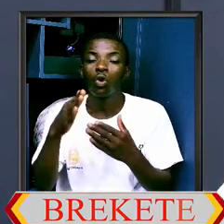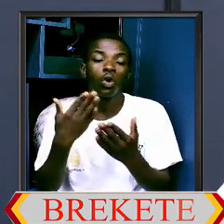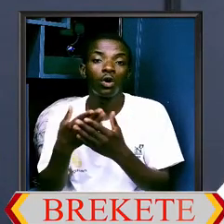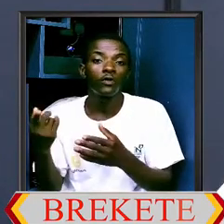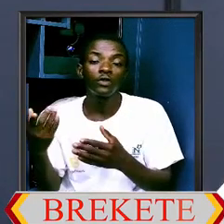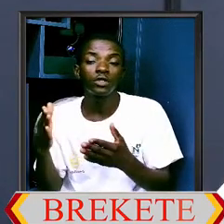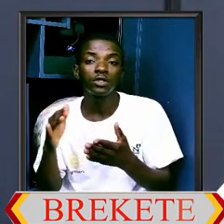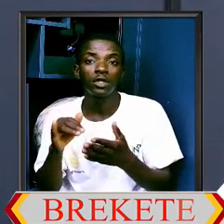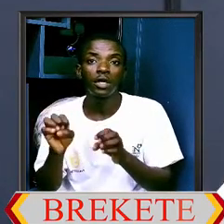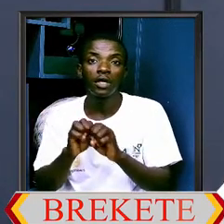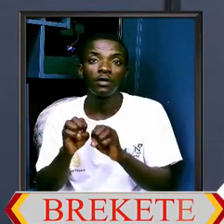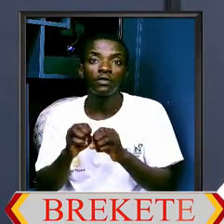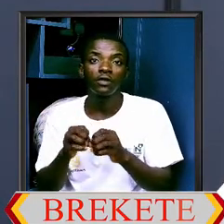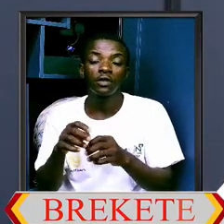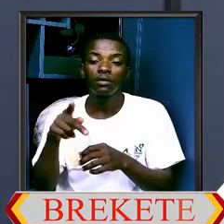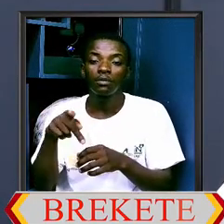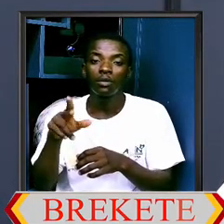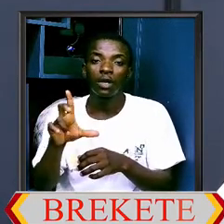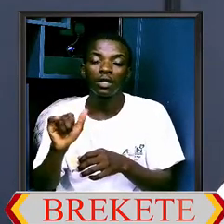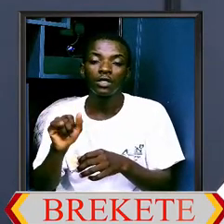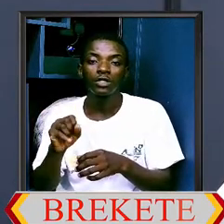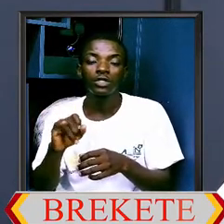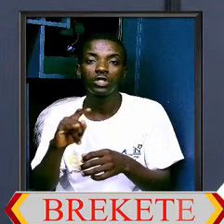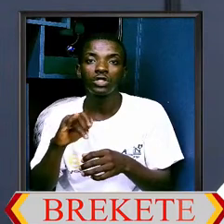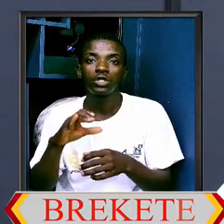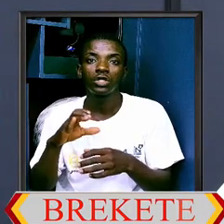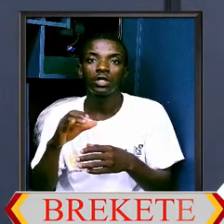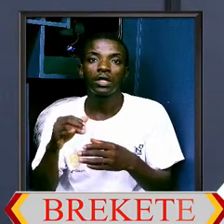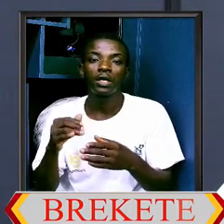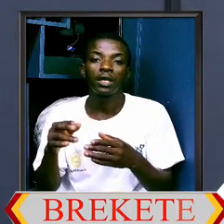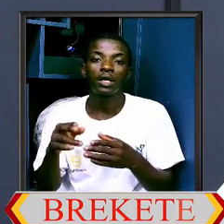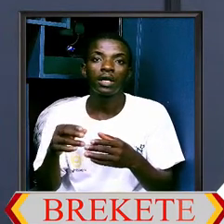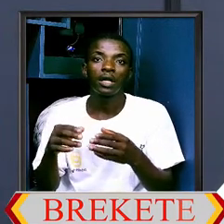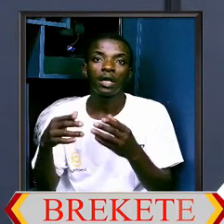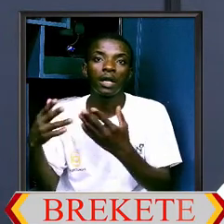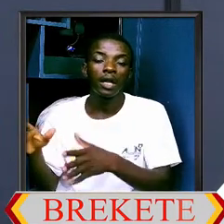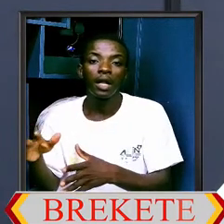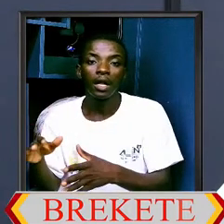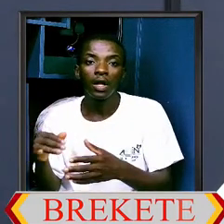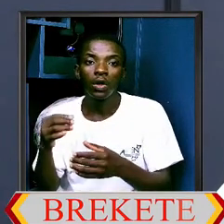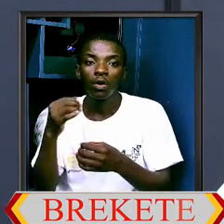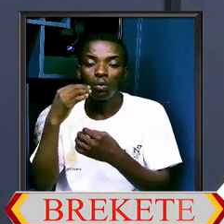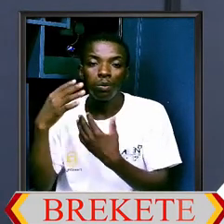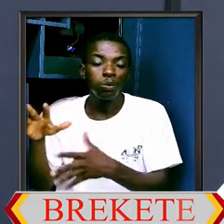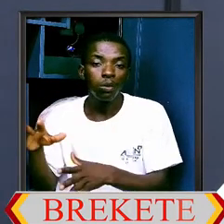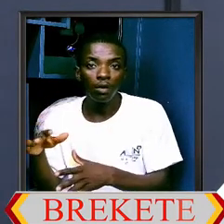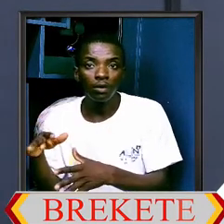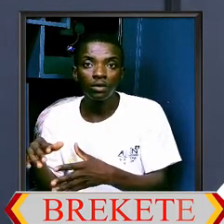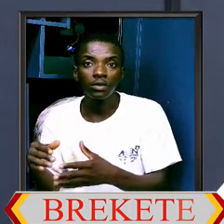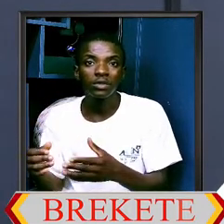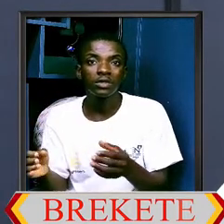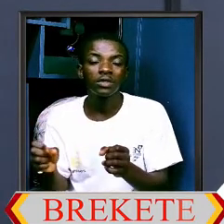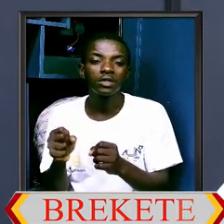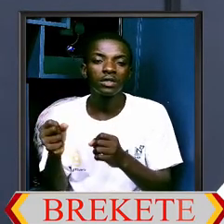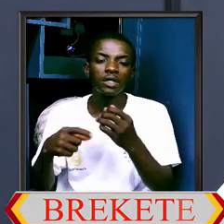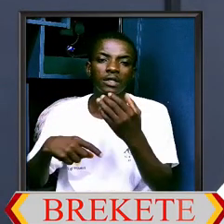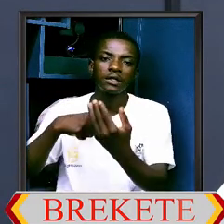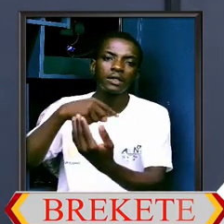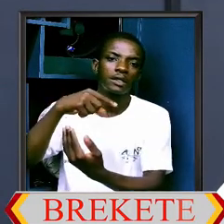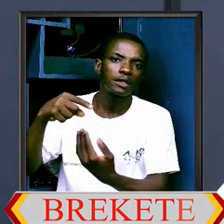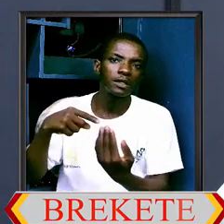All of these things, even the plastic where then they talk about, the nylon where we they throw away, now then they take, they do those plastic as